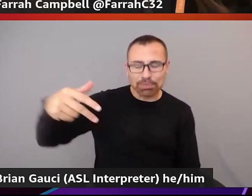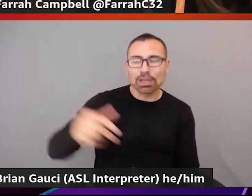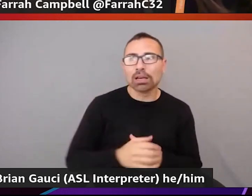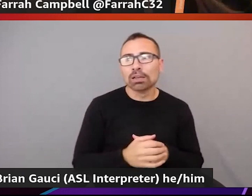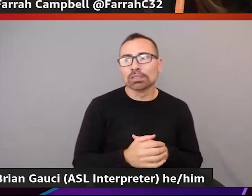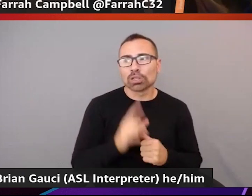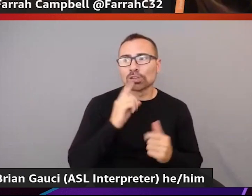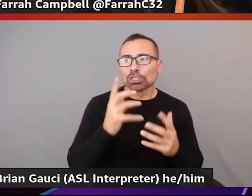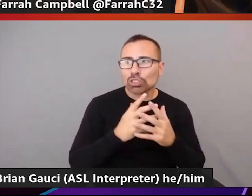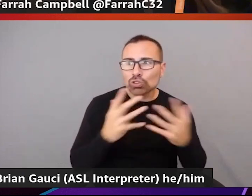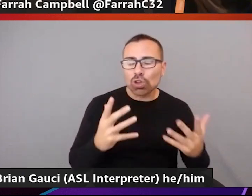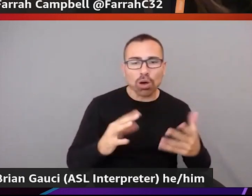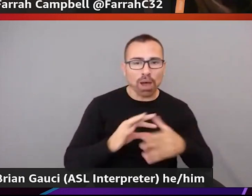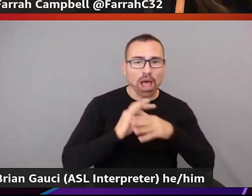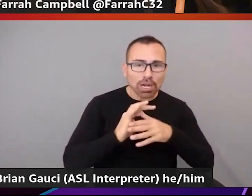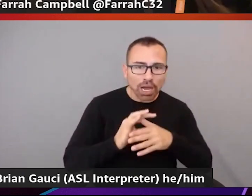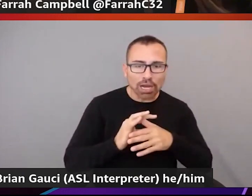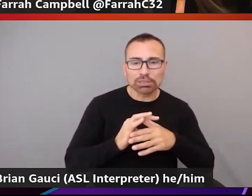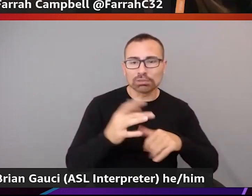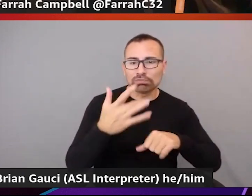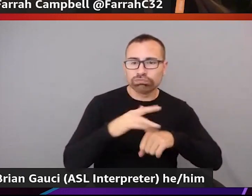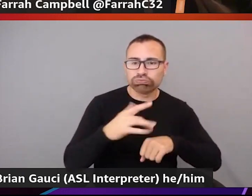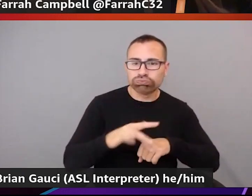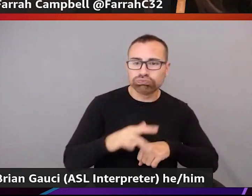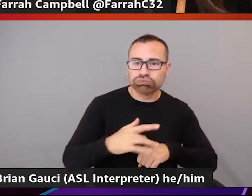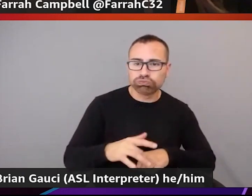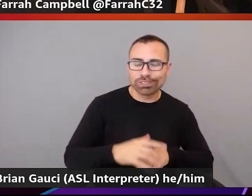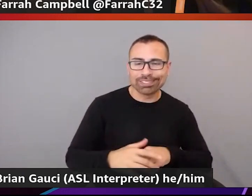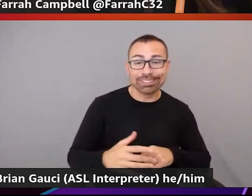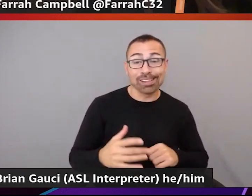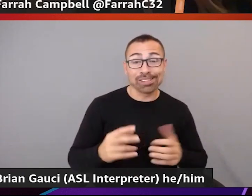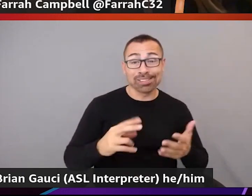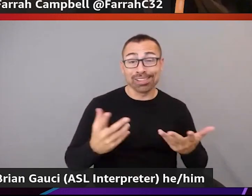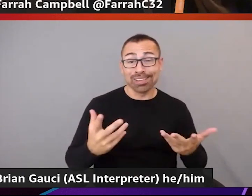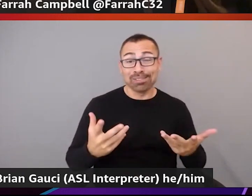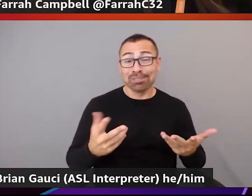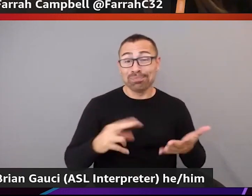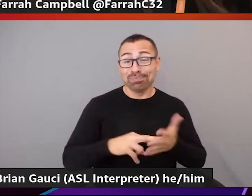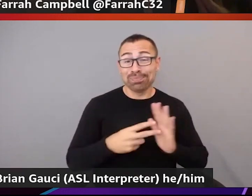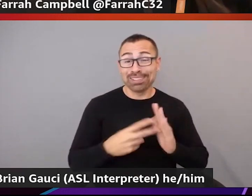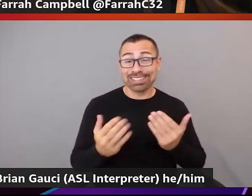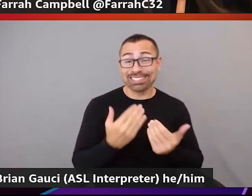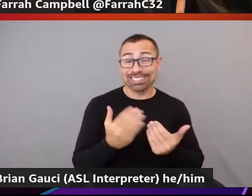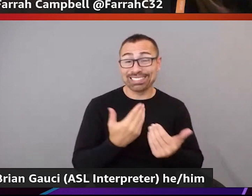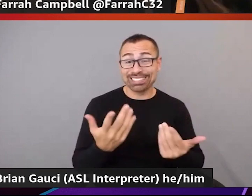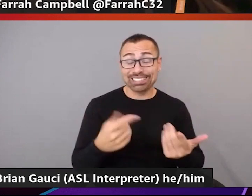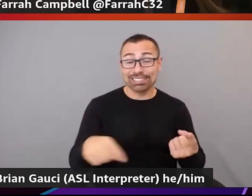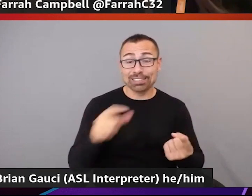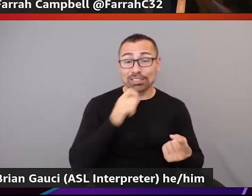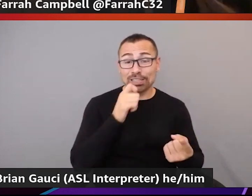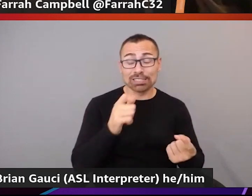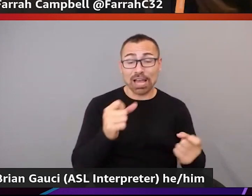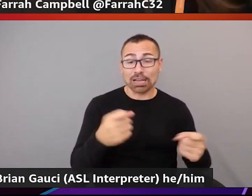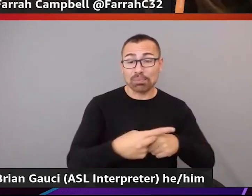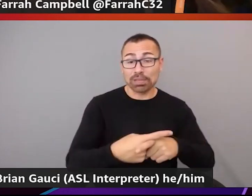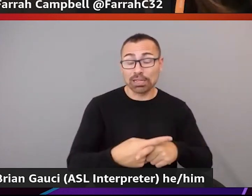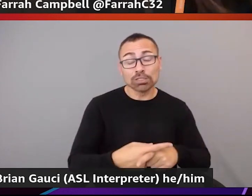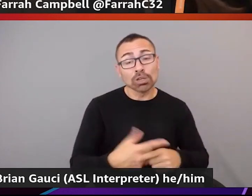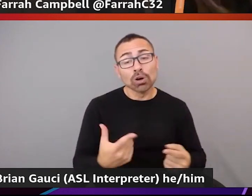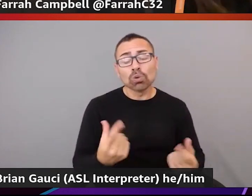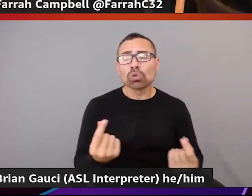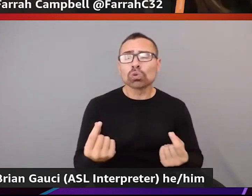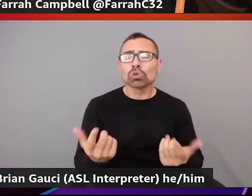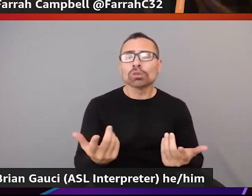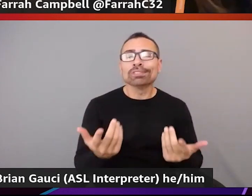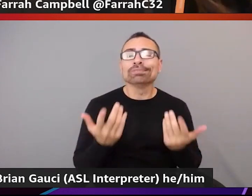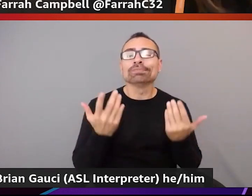out there that kind of takes a lot of the complicated away from you. I would encourage people to just try it. Sometimes it's really just that